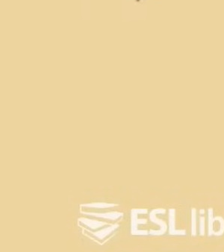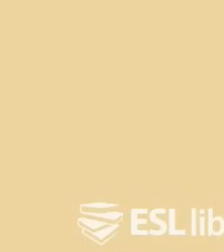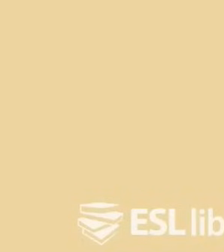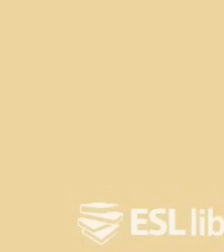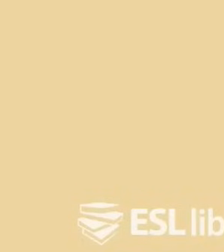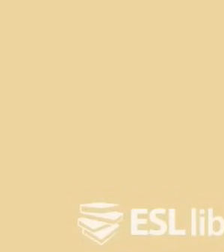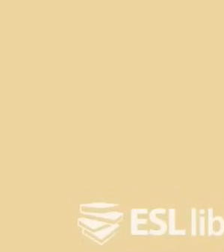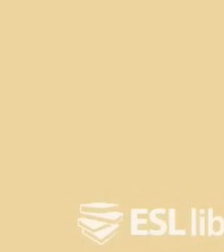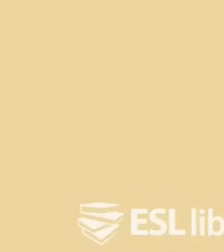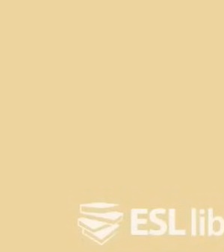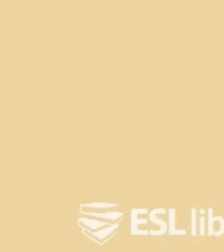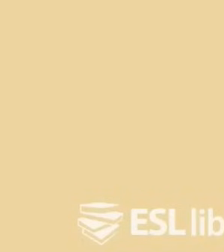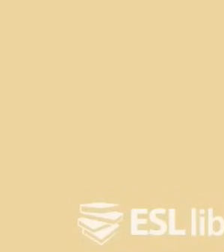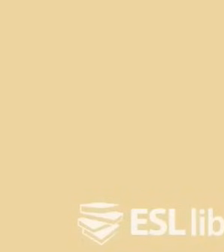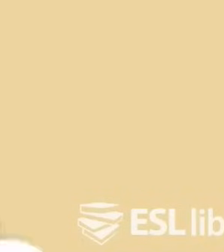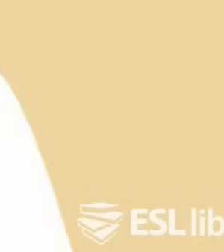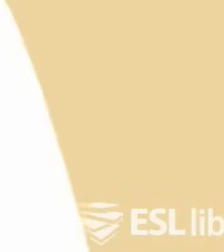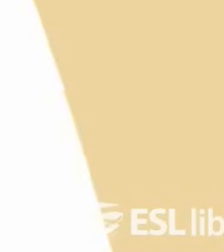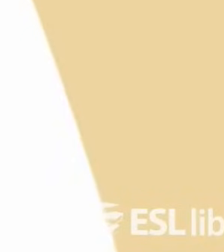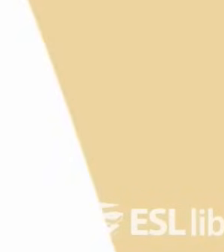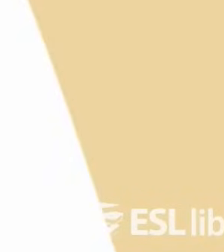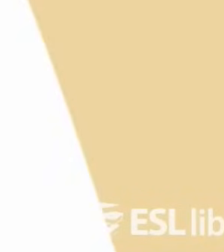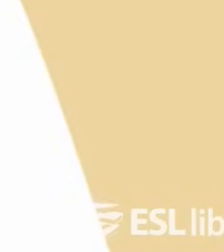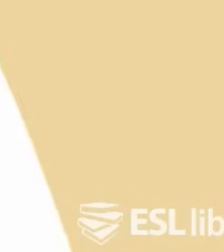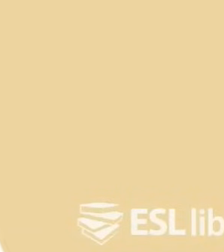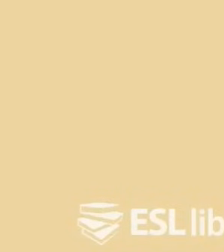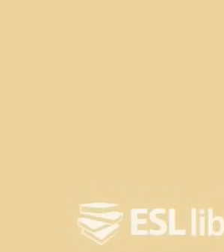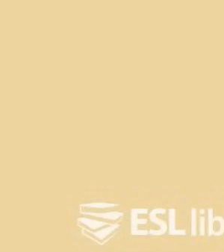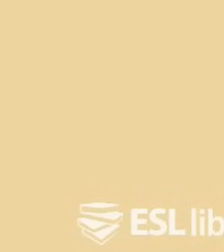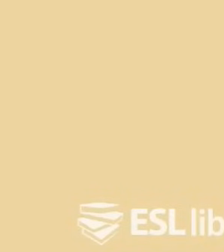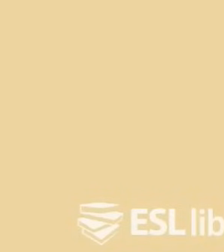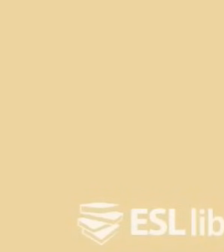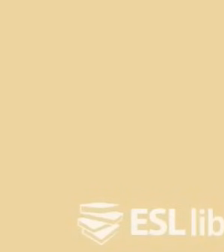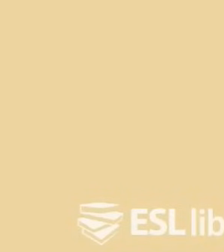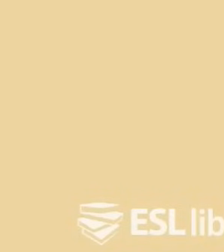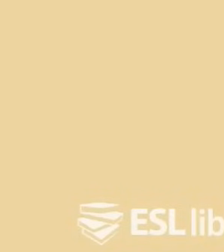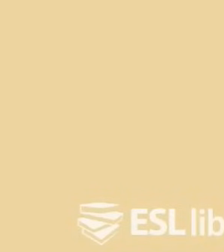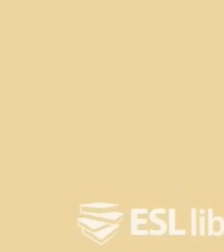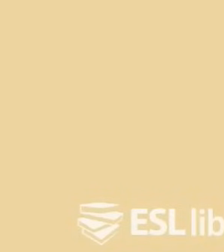WH questions. What are the most common types of questions?